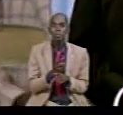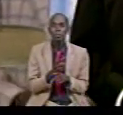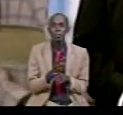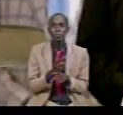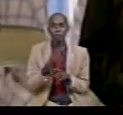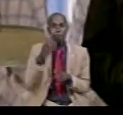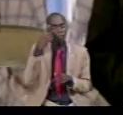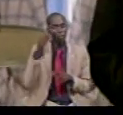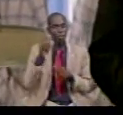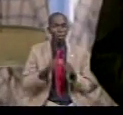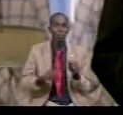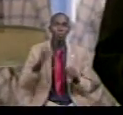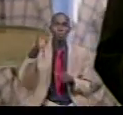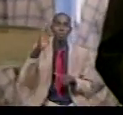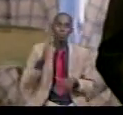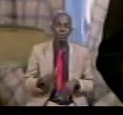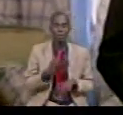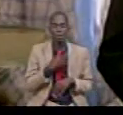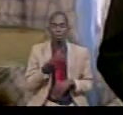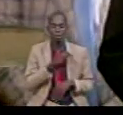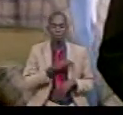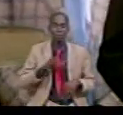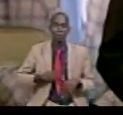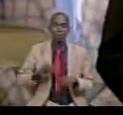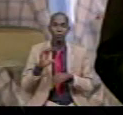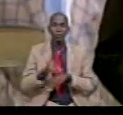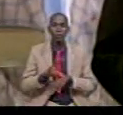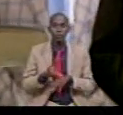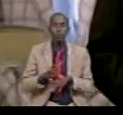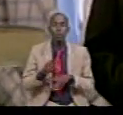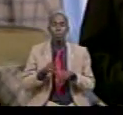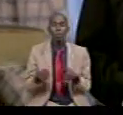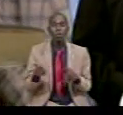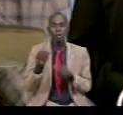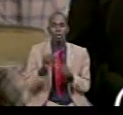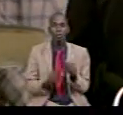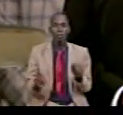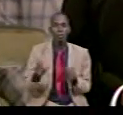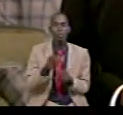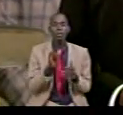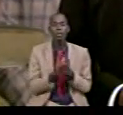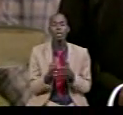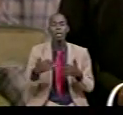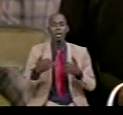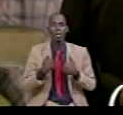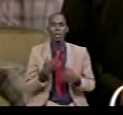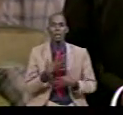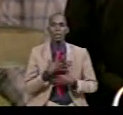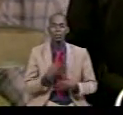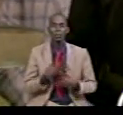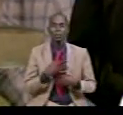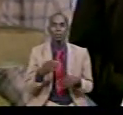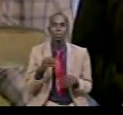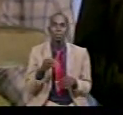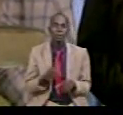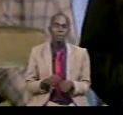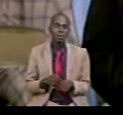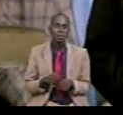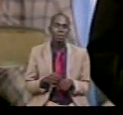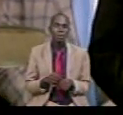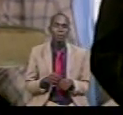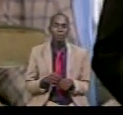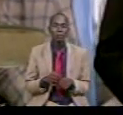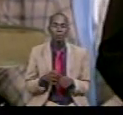every minister and members of the church, but everyone that has interest in the development of this church